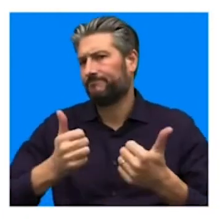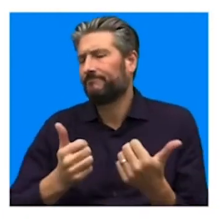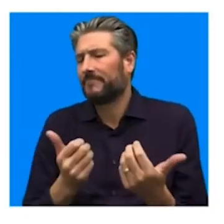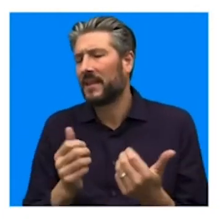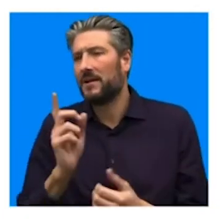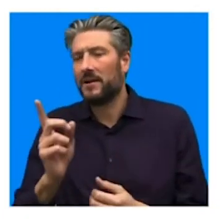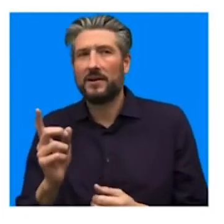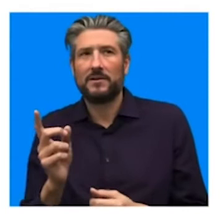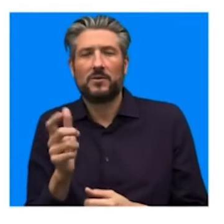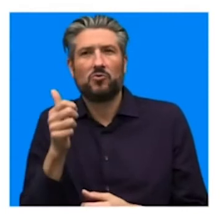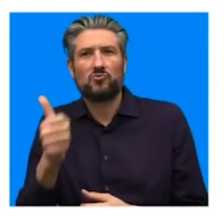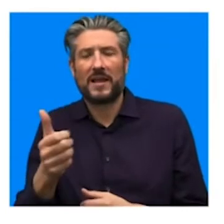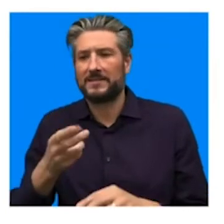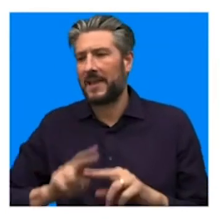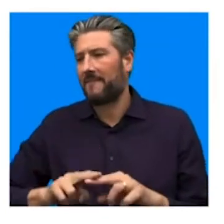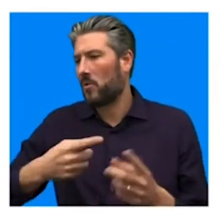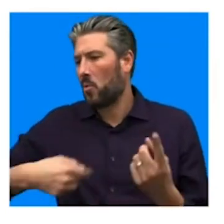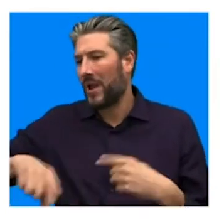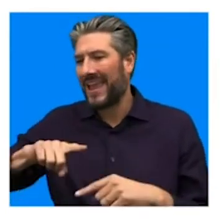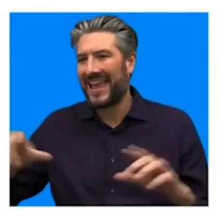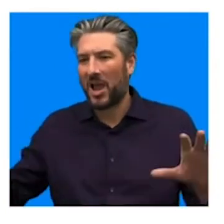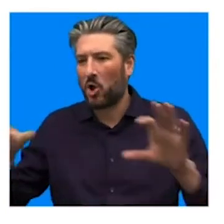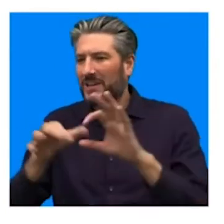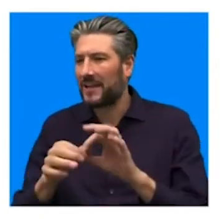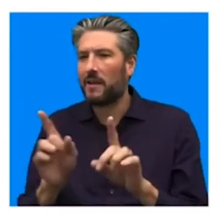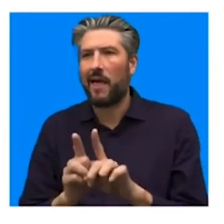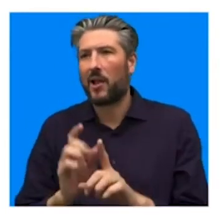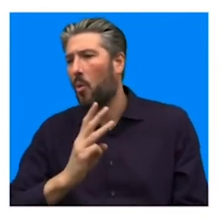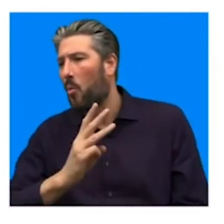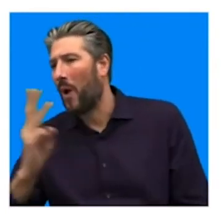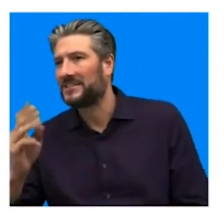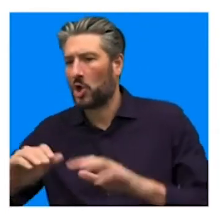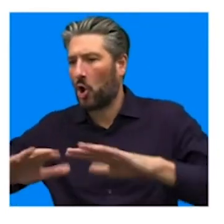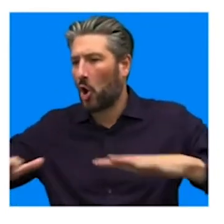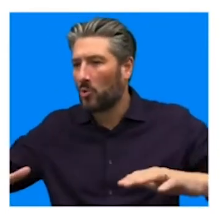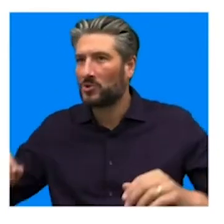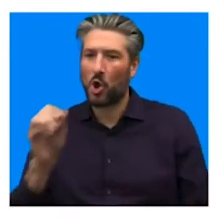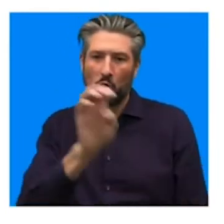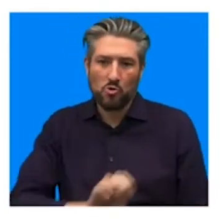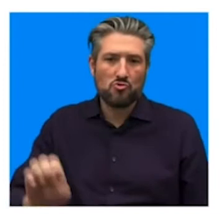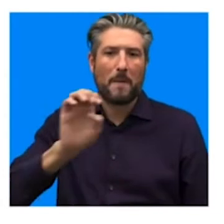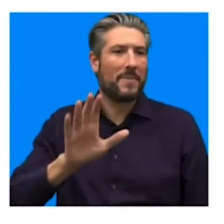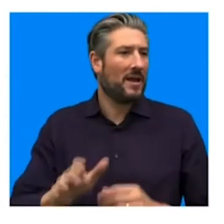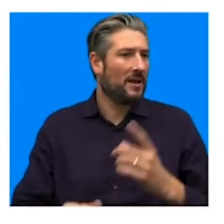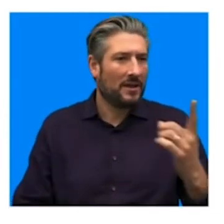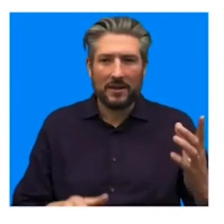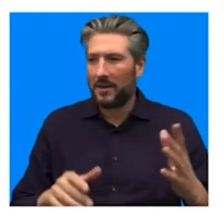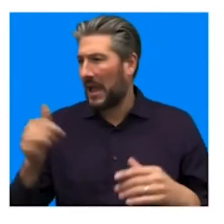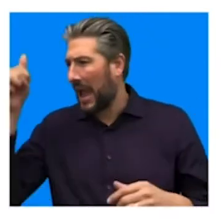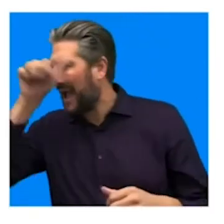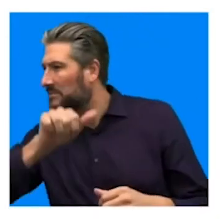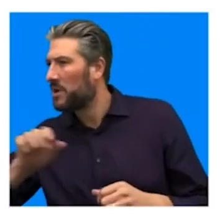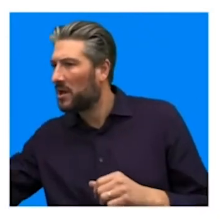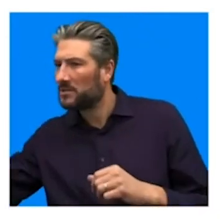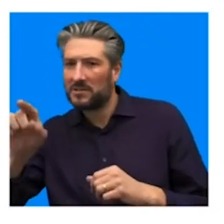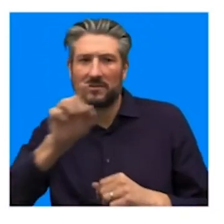can connect the West Coast or the European people with, people who have got expertise in accessibility, whether they're